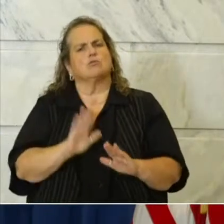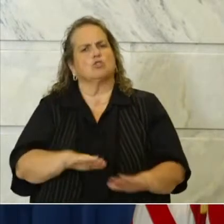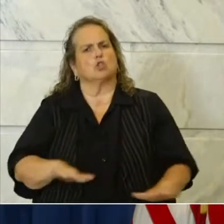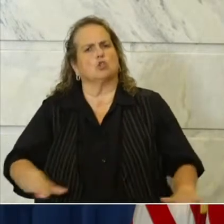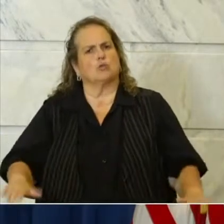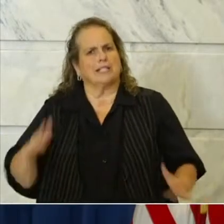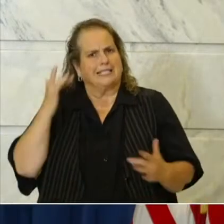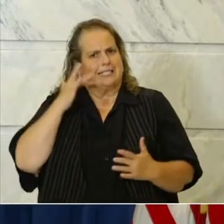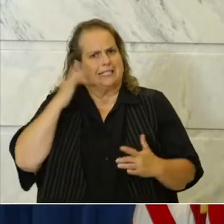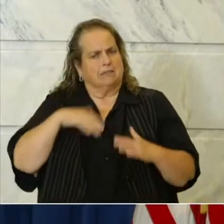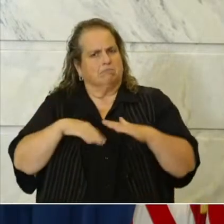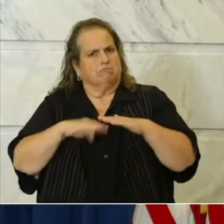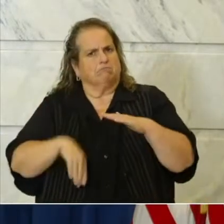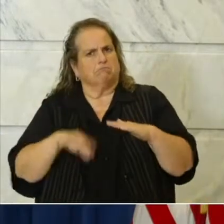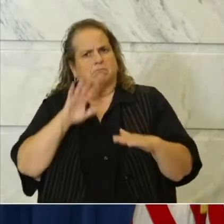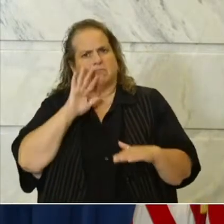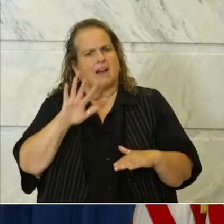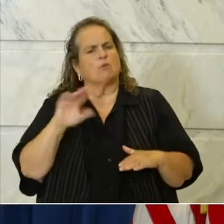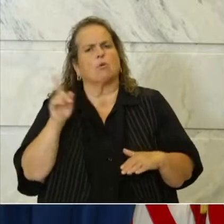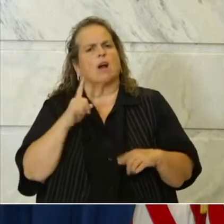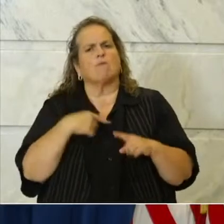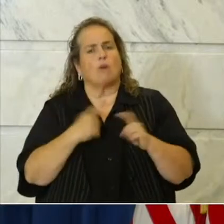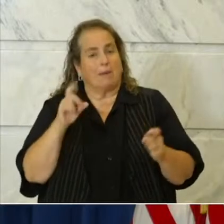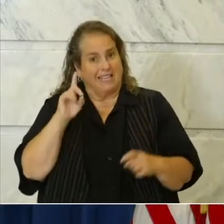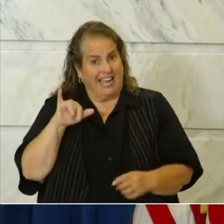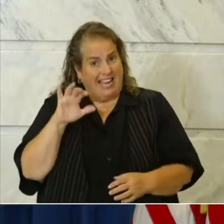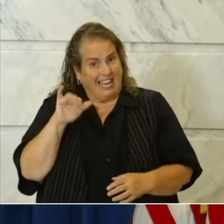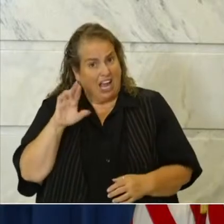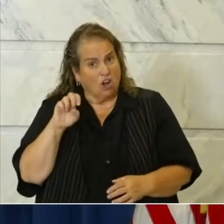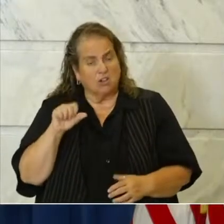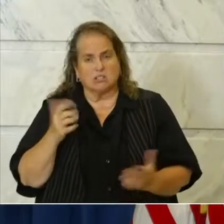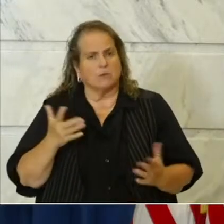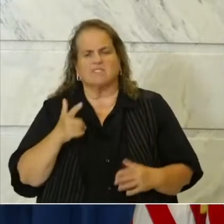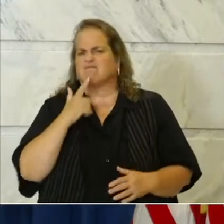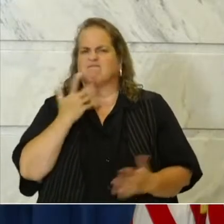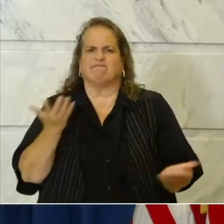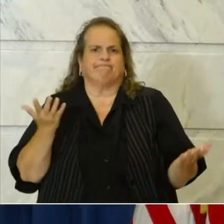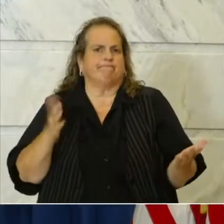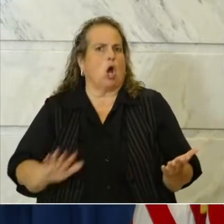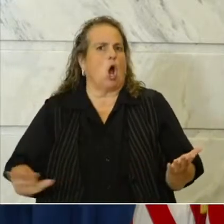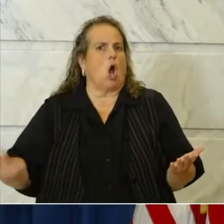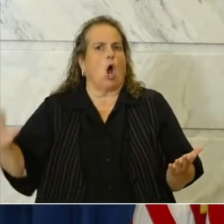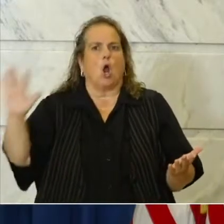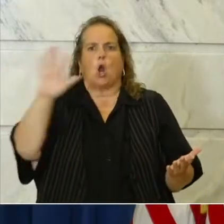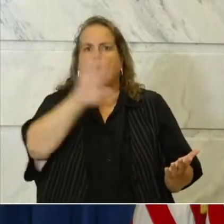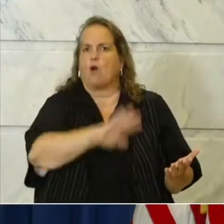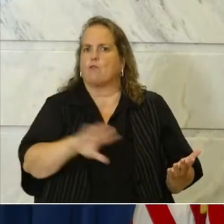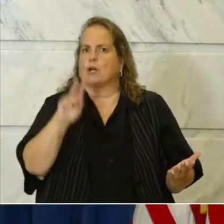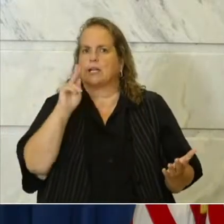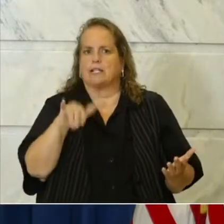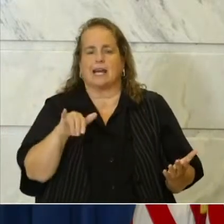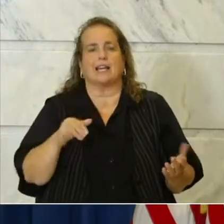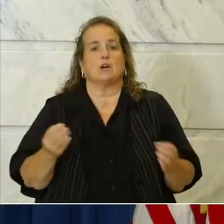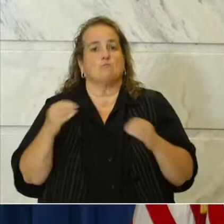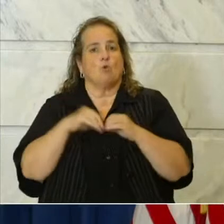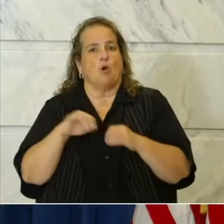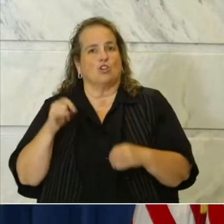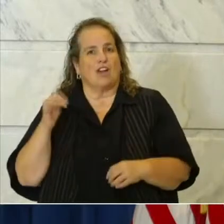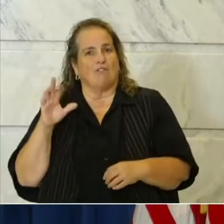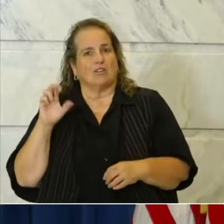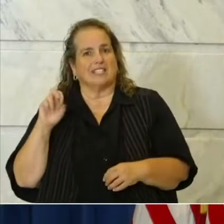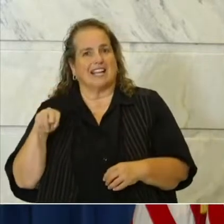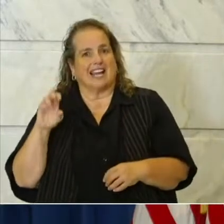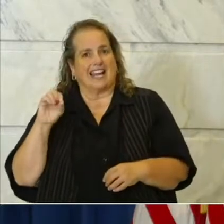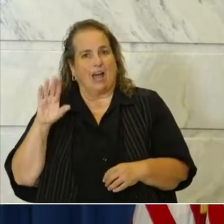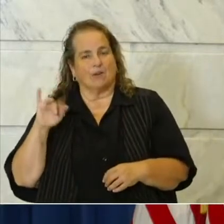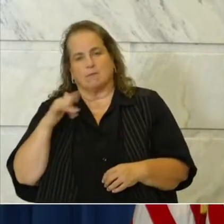So cases in small children is the question. We are seeing them all over the Commonwealth. Now we see more in Jefferson County because there are more kids in